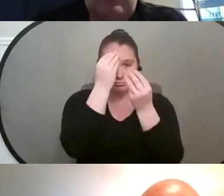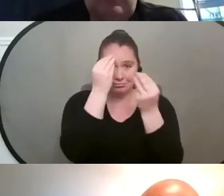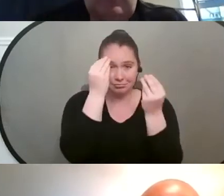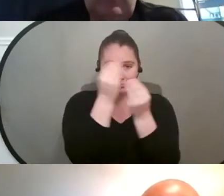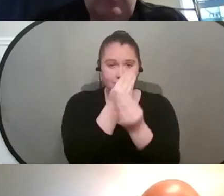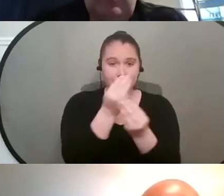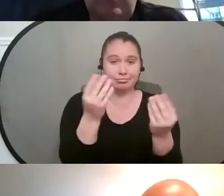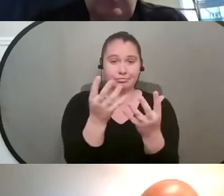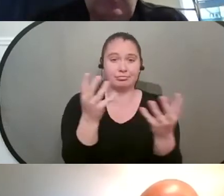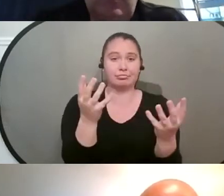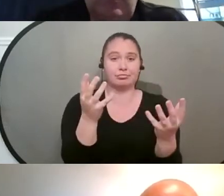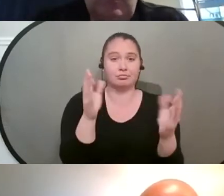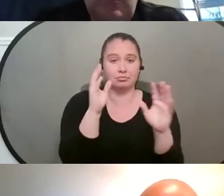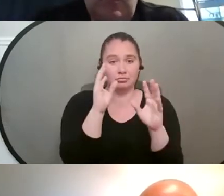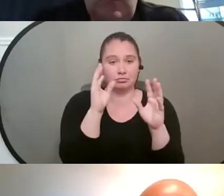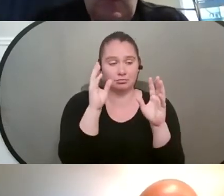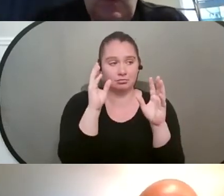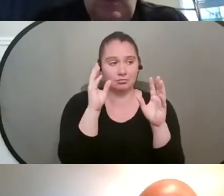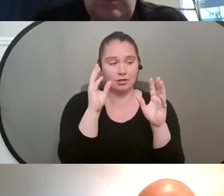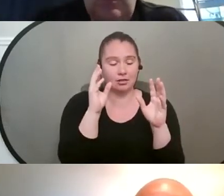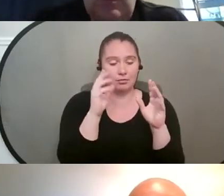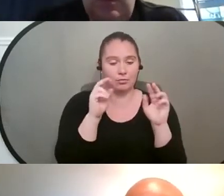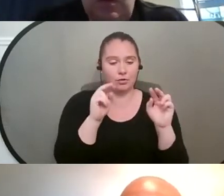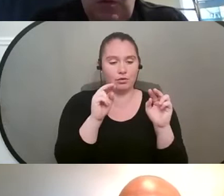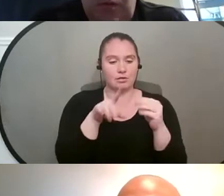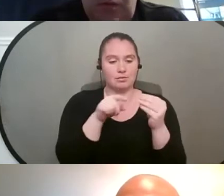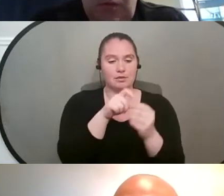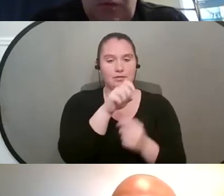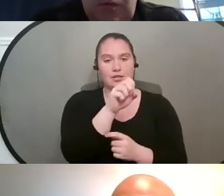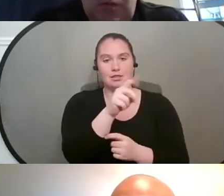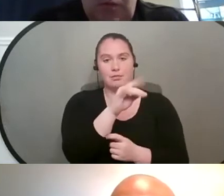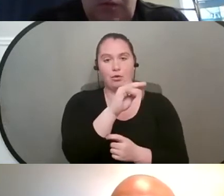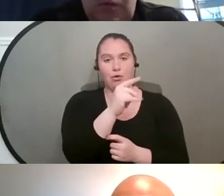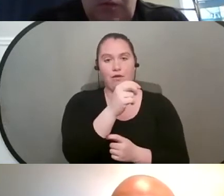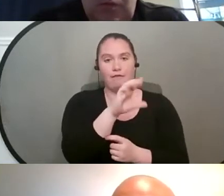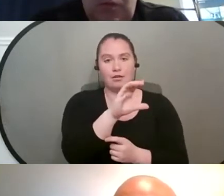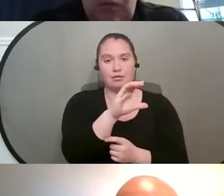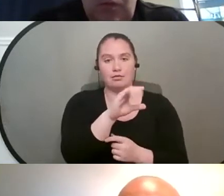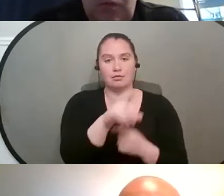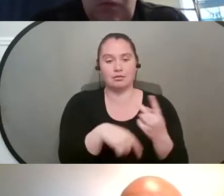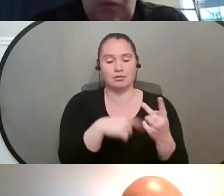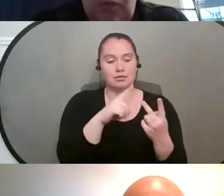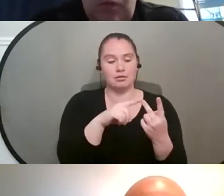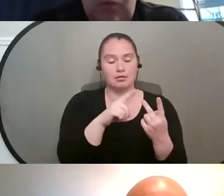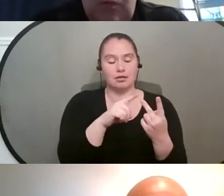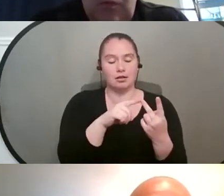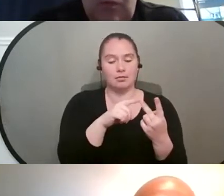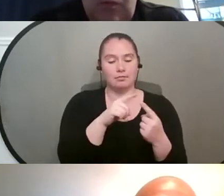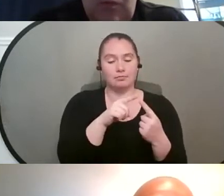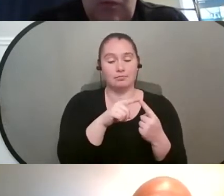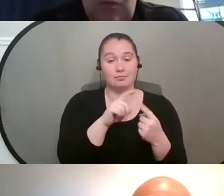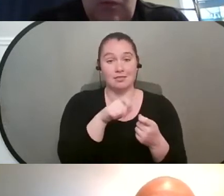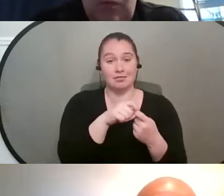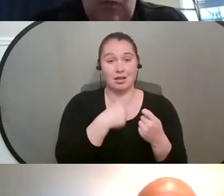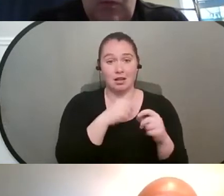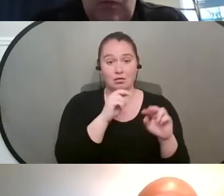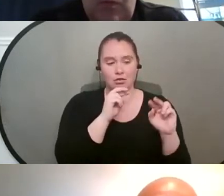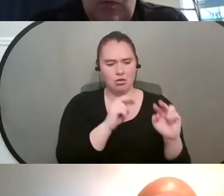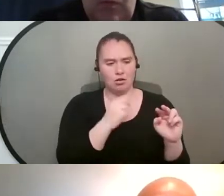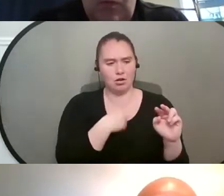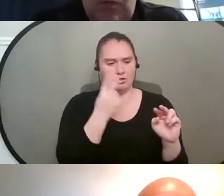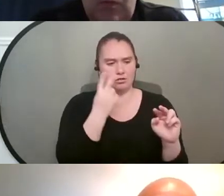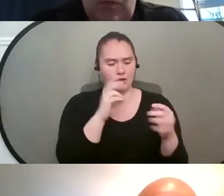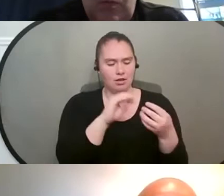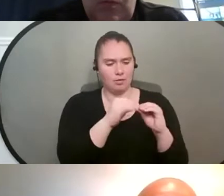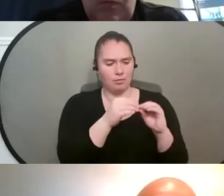look at demographics, and for me, one of the takeaways I took from demographics in particular is the population, the